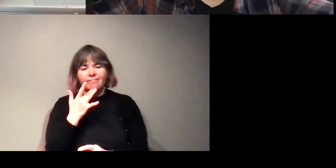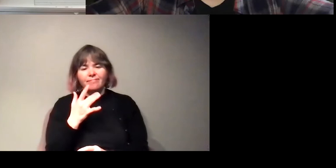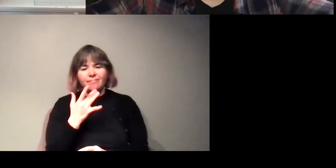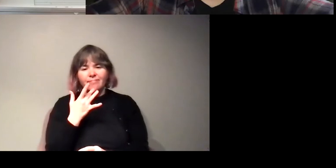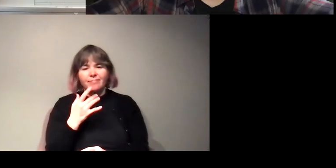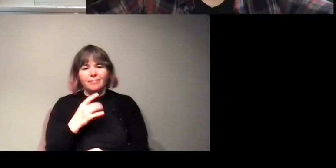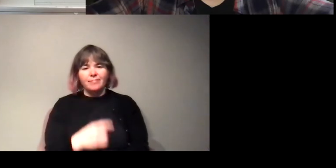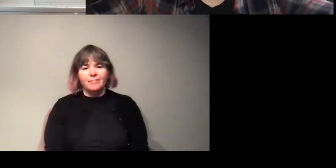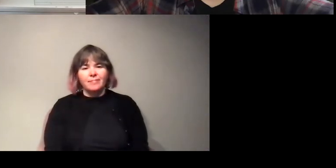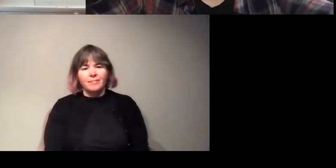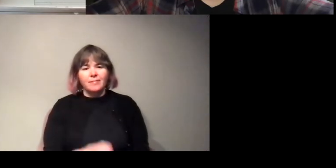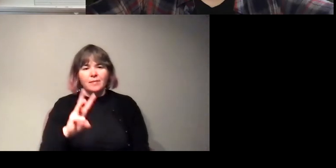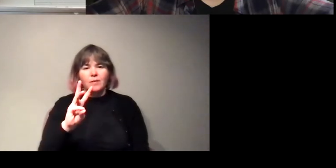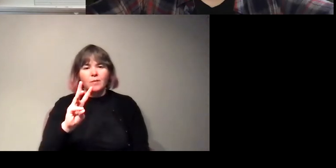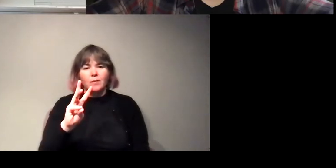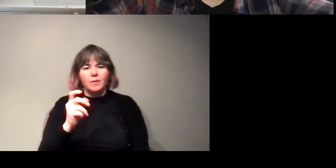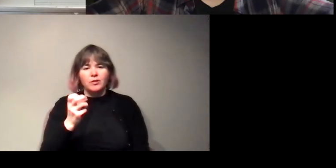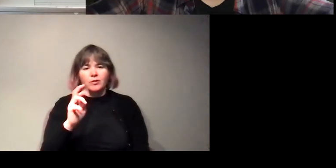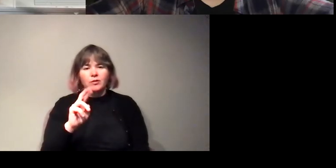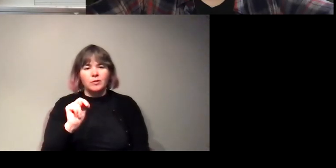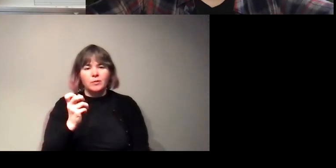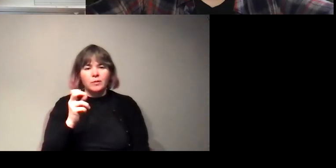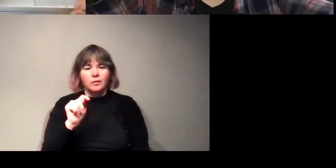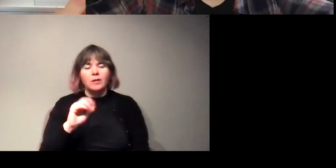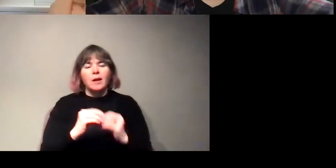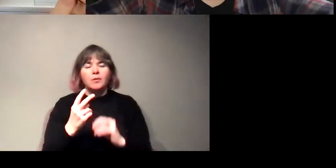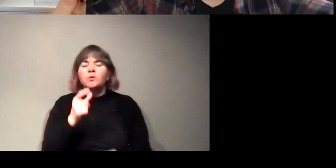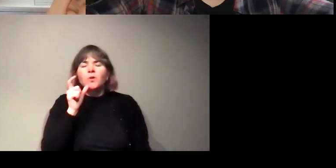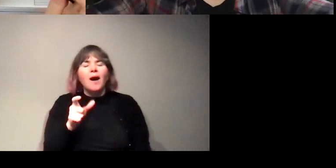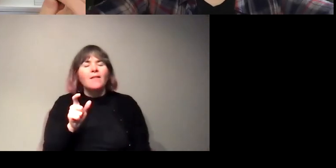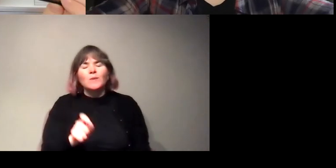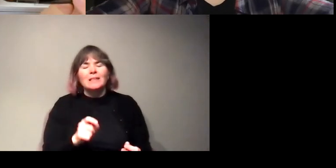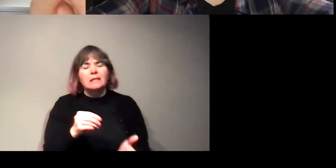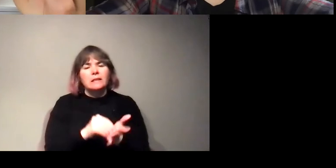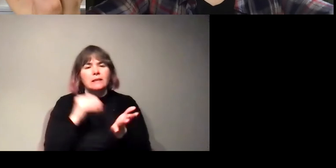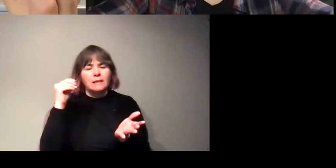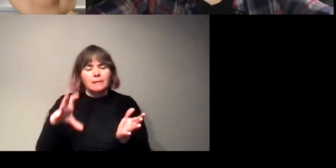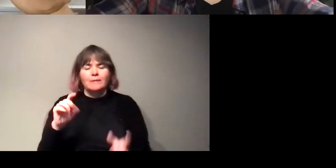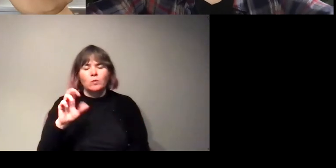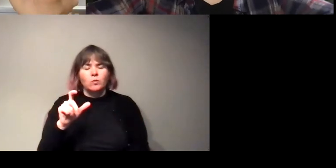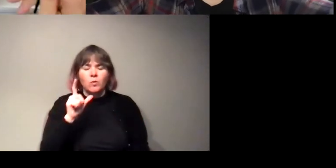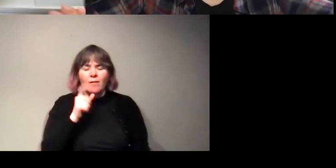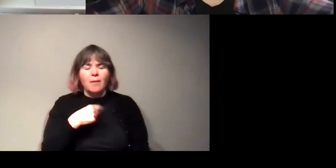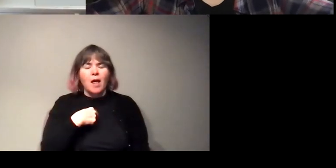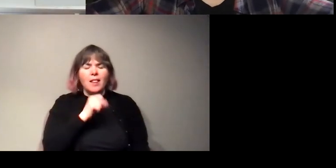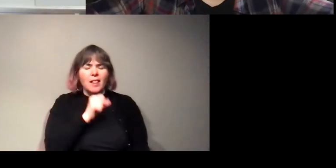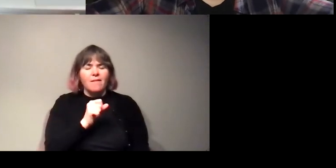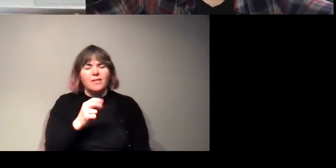So it's a Winsor Newton #2. You don't need expensive tools to do this. I love this brush.